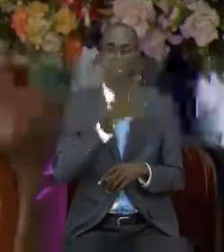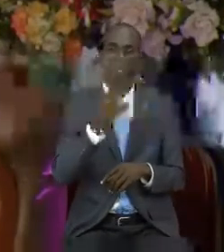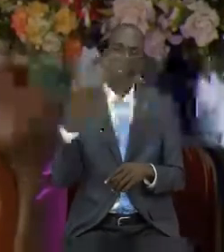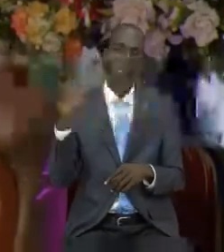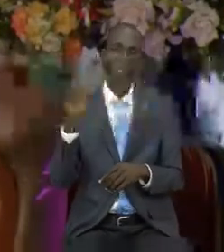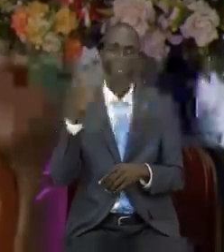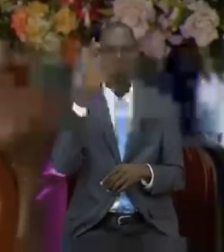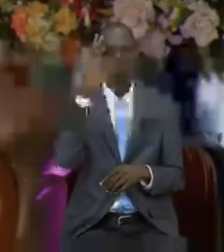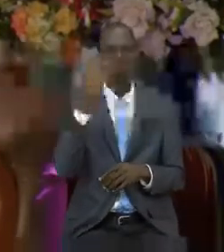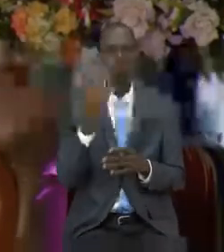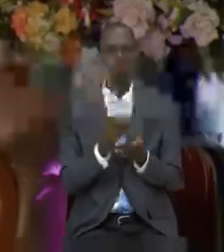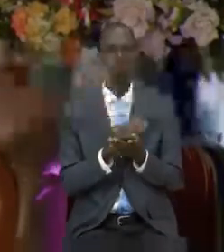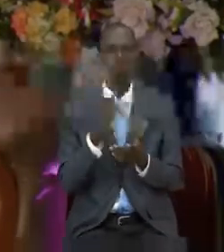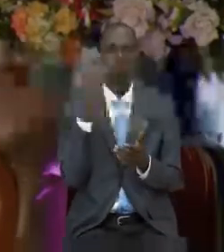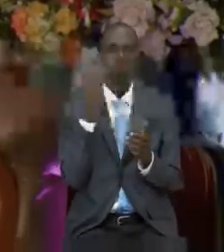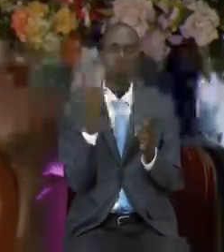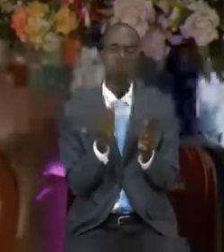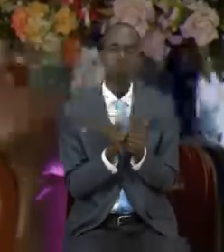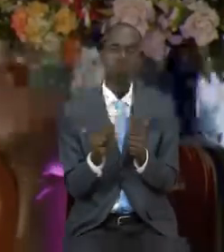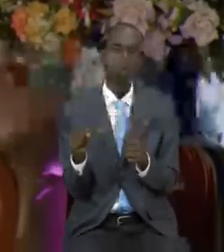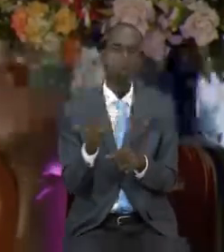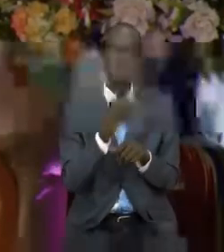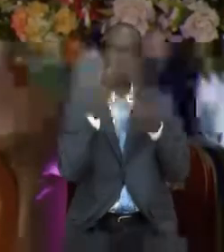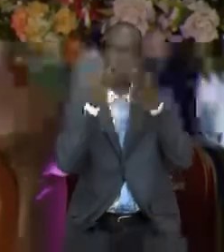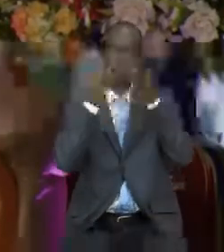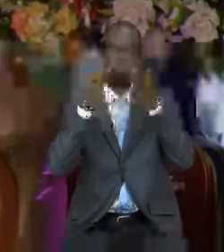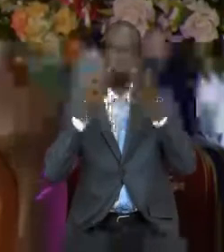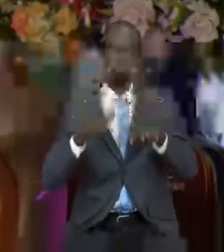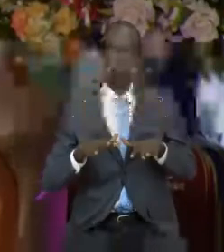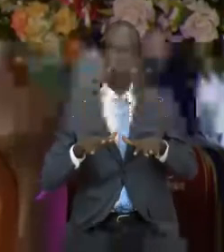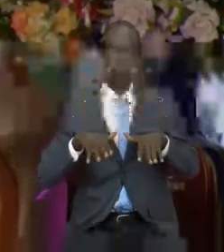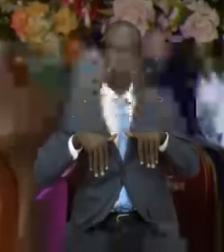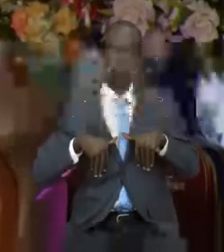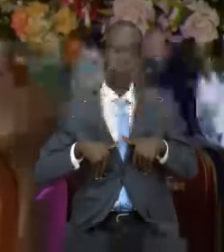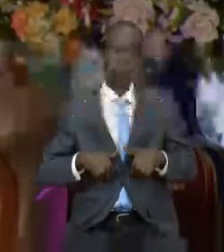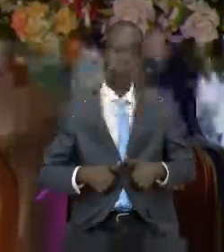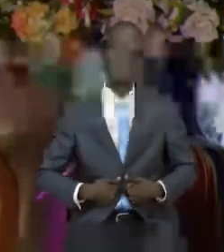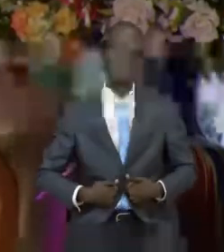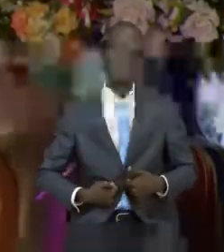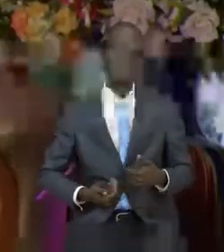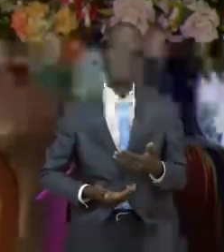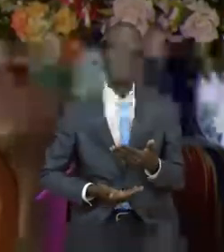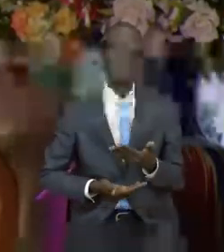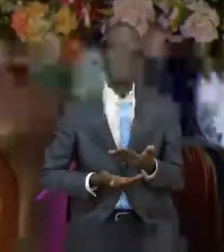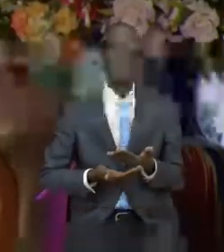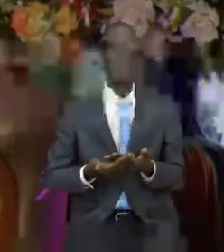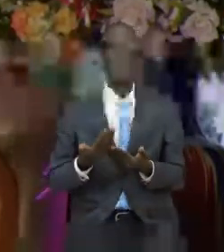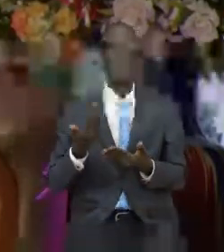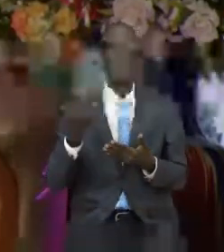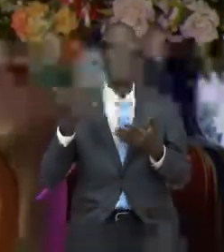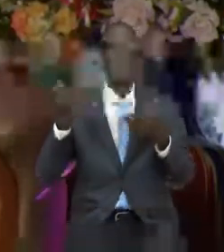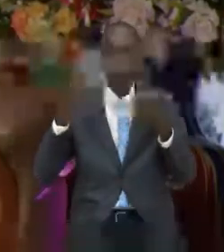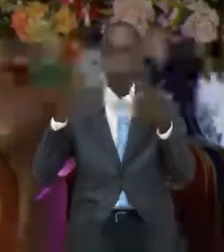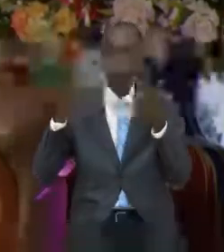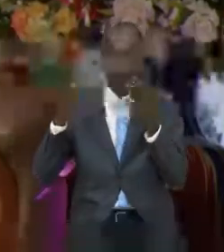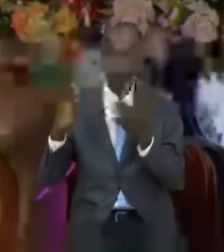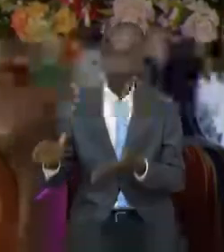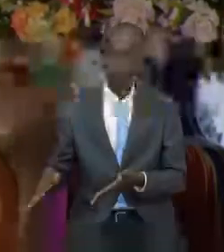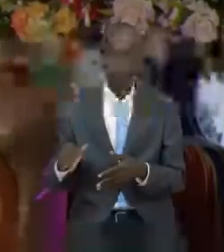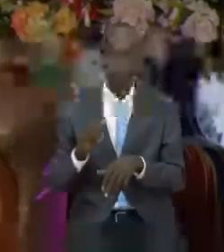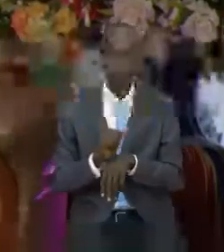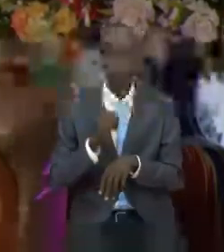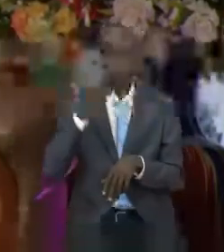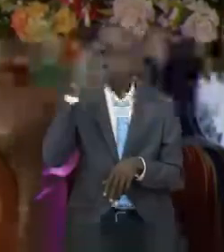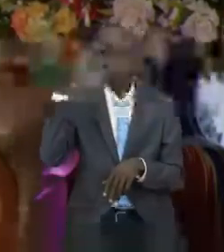faint, tired, almost dropping because of the heat of the